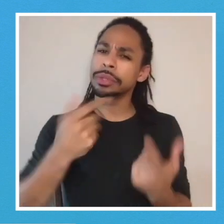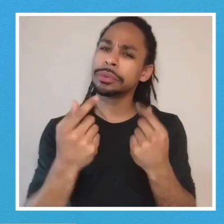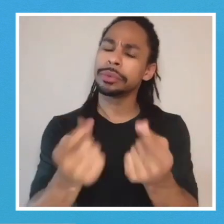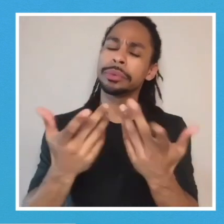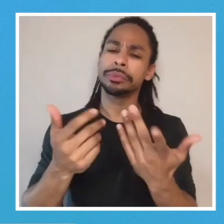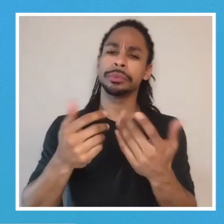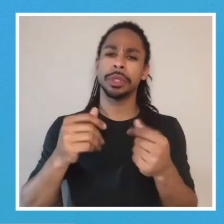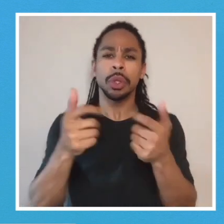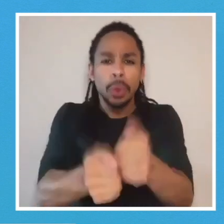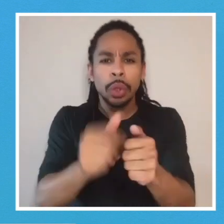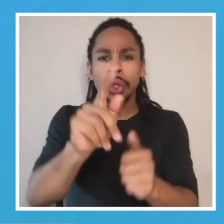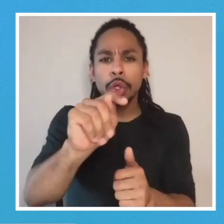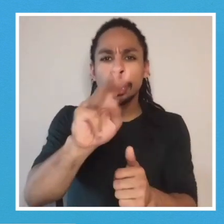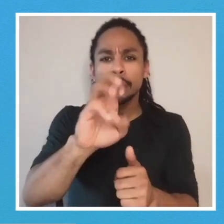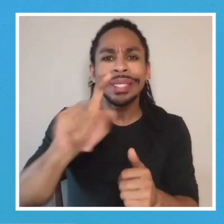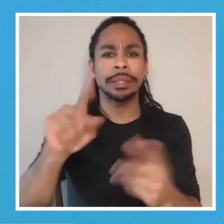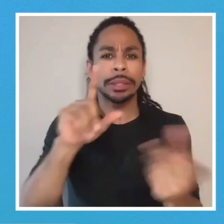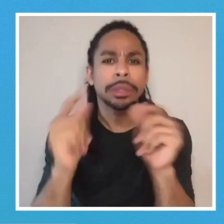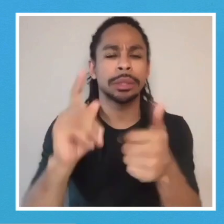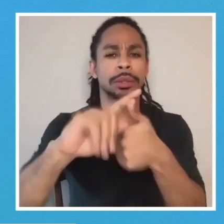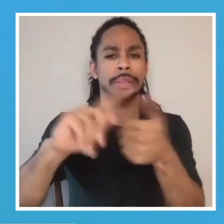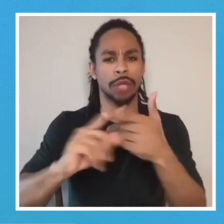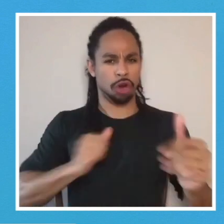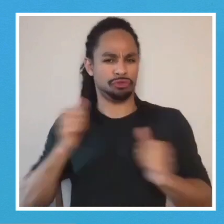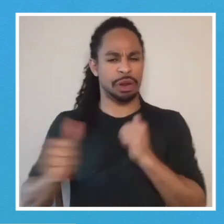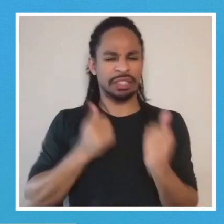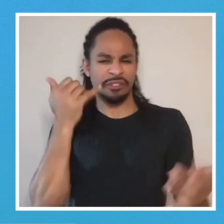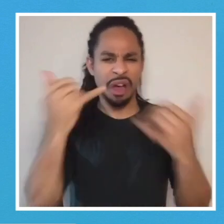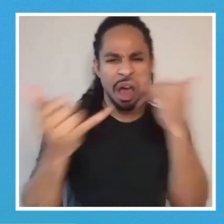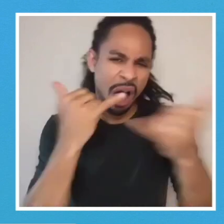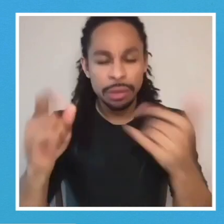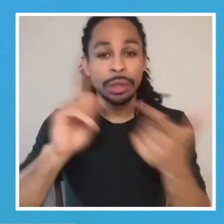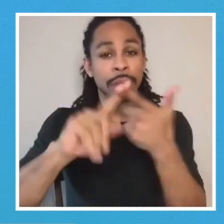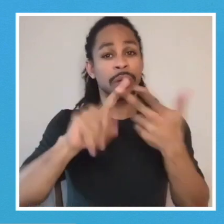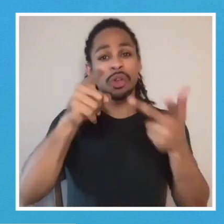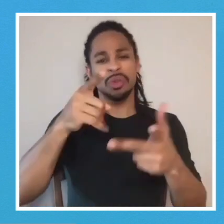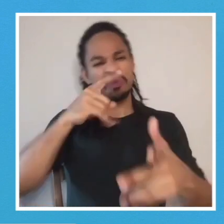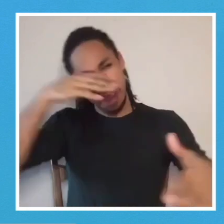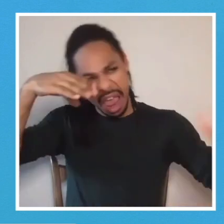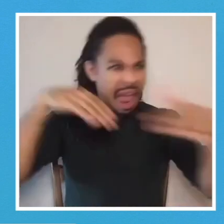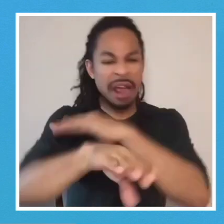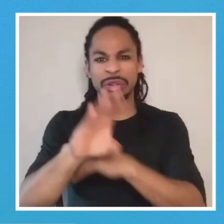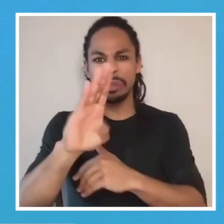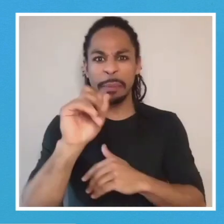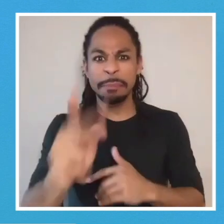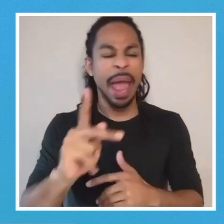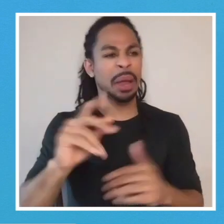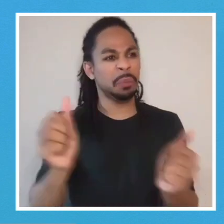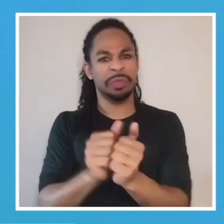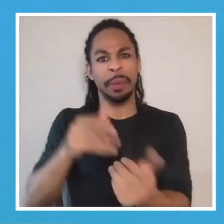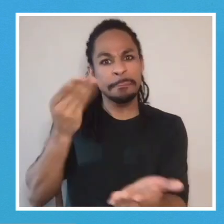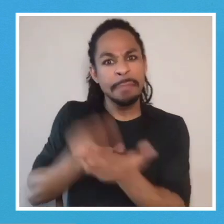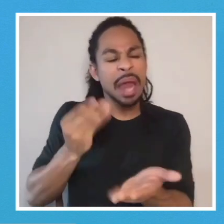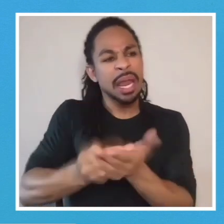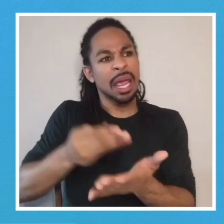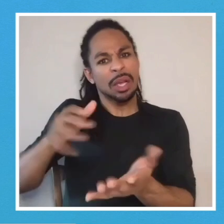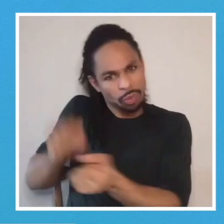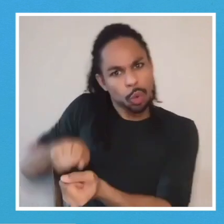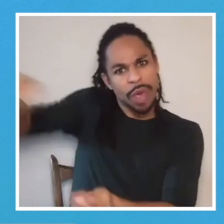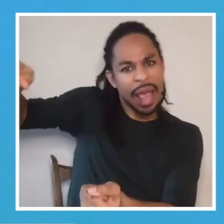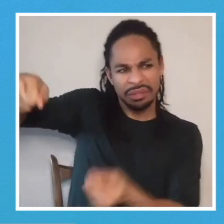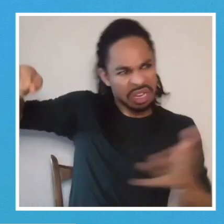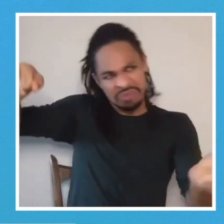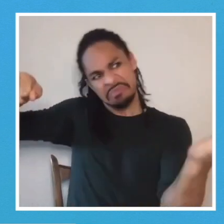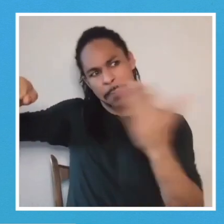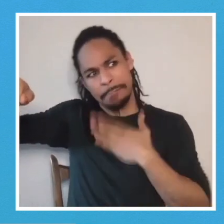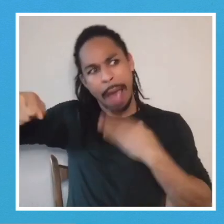calls? Are you going into the bank with suitcases to pull out all your cash? Like, what does this actually look like? Who